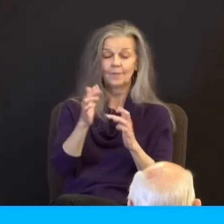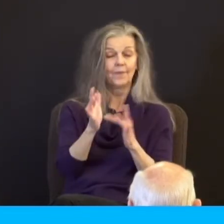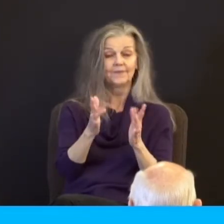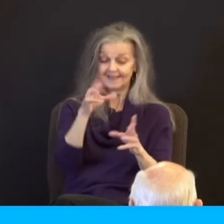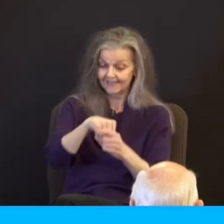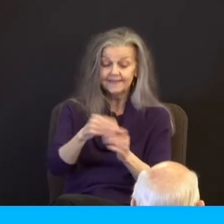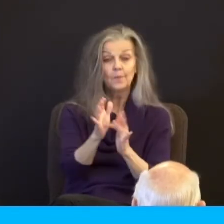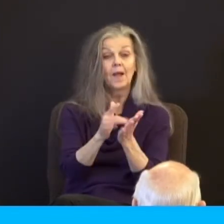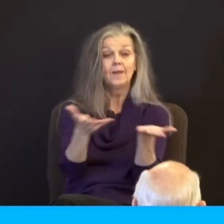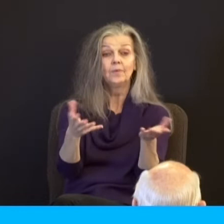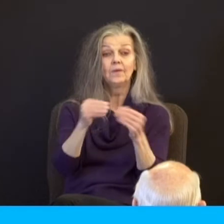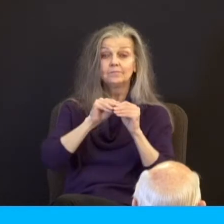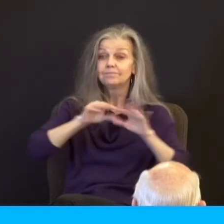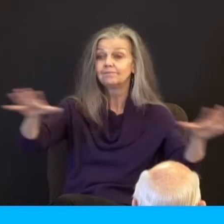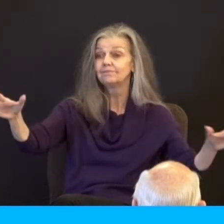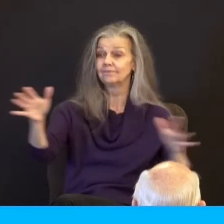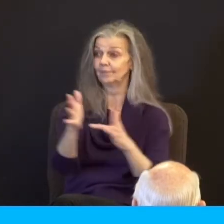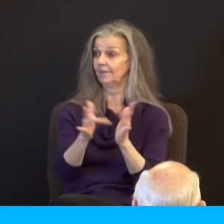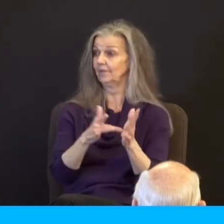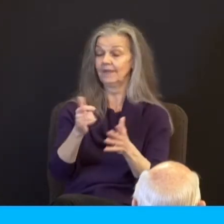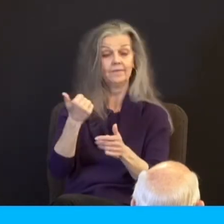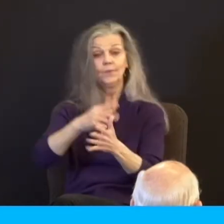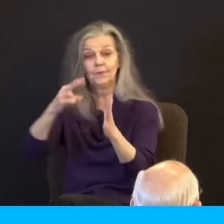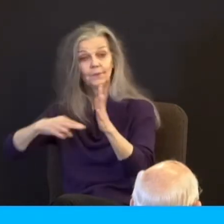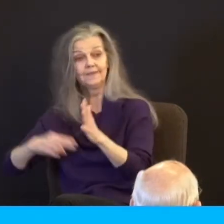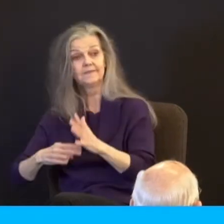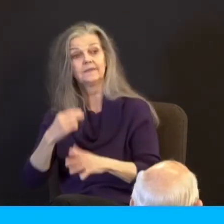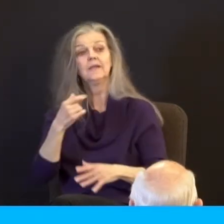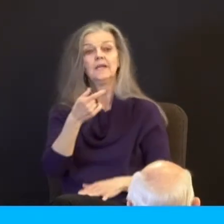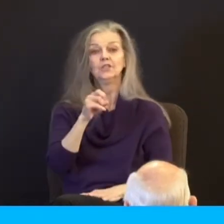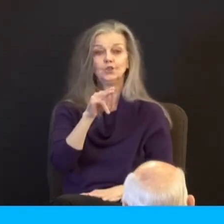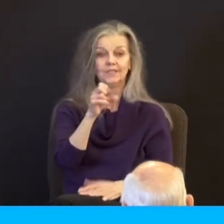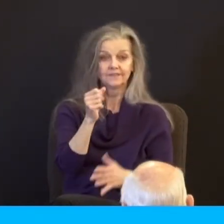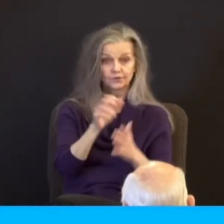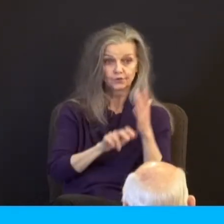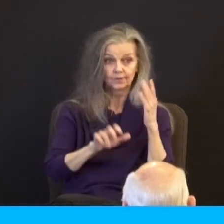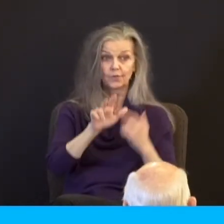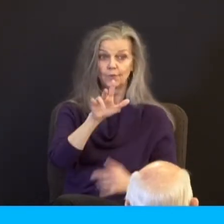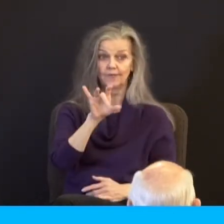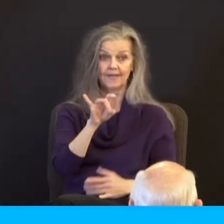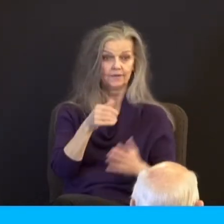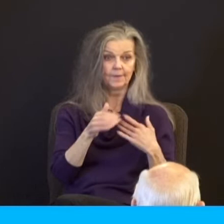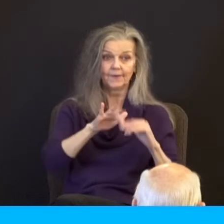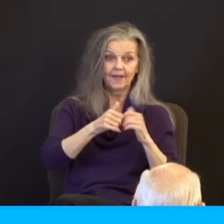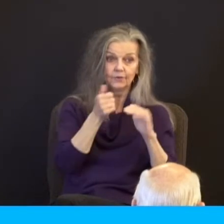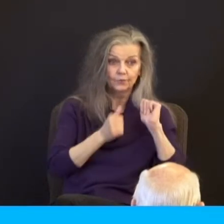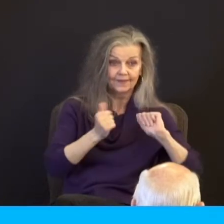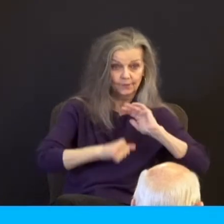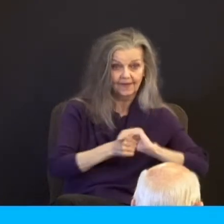world, most widely read, and we all know, if you've been through Genesis 38, that no matter how he tried to hide it, we know what